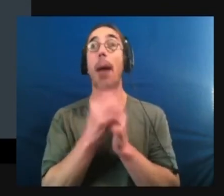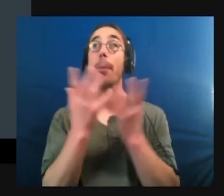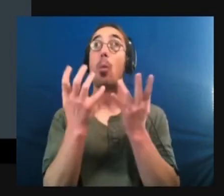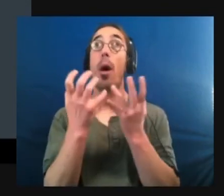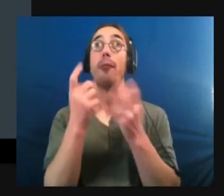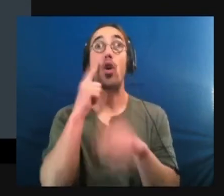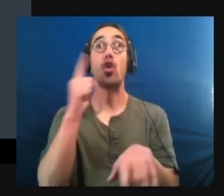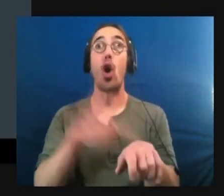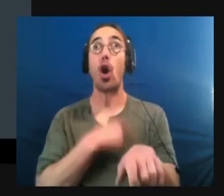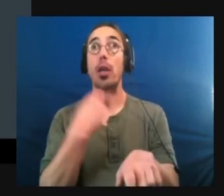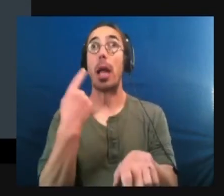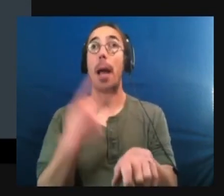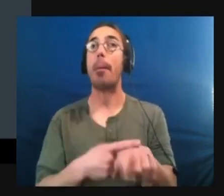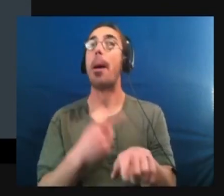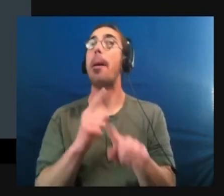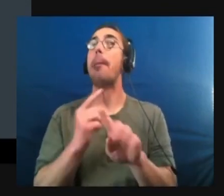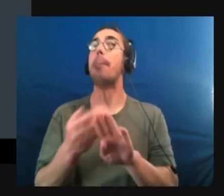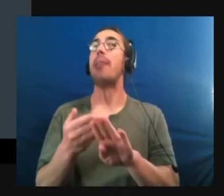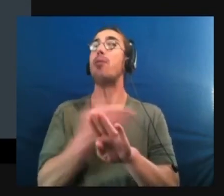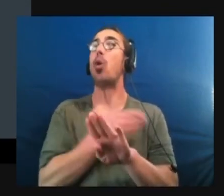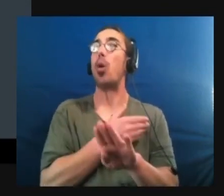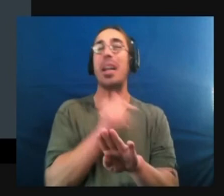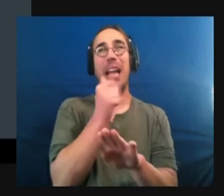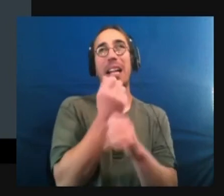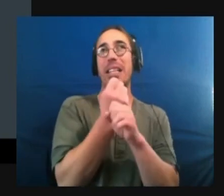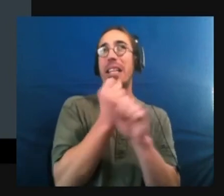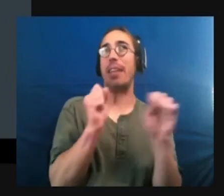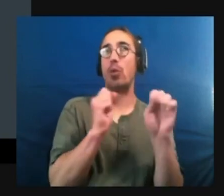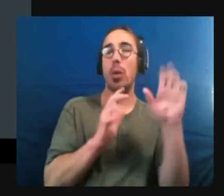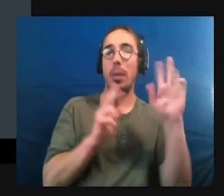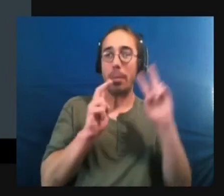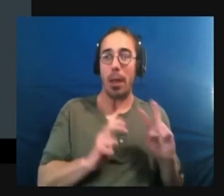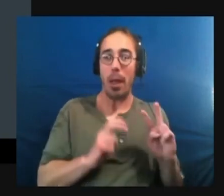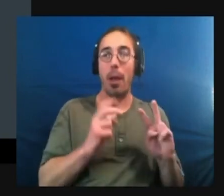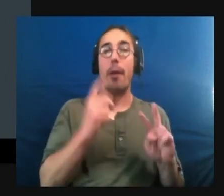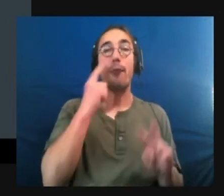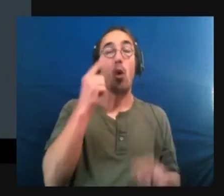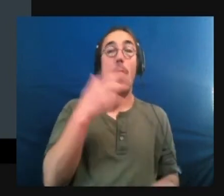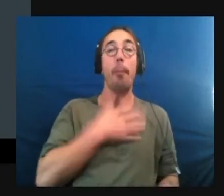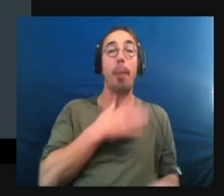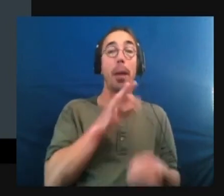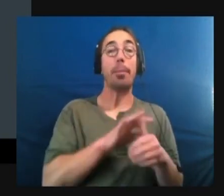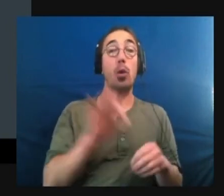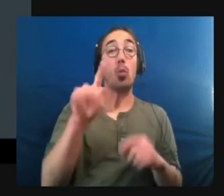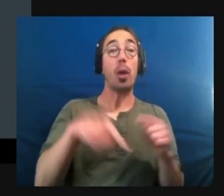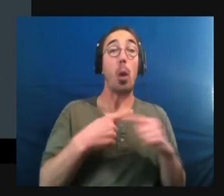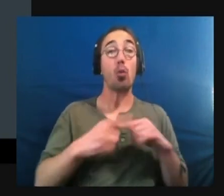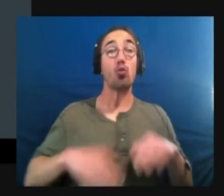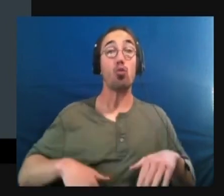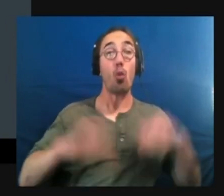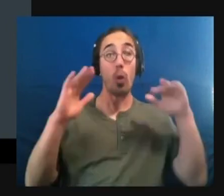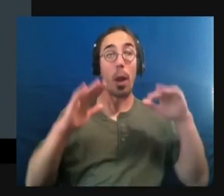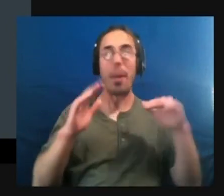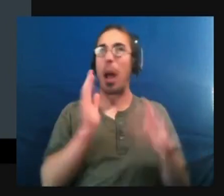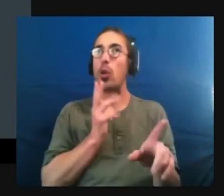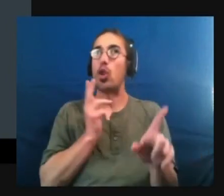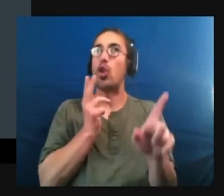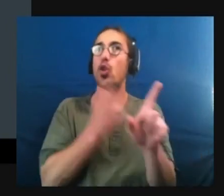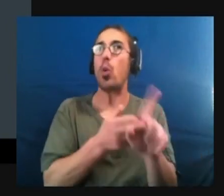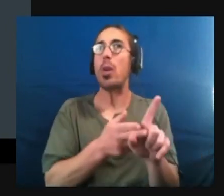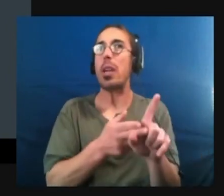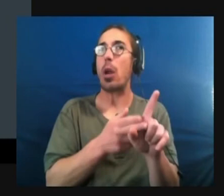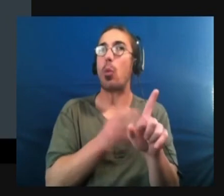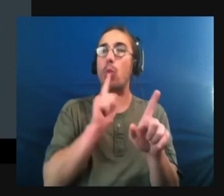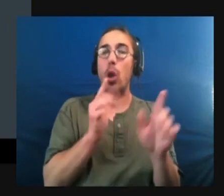wasn't safe for me to explore. So for my spirituality, when I was growing up, I was part of a extremely